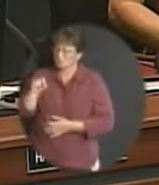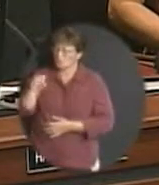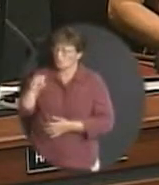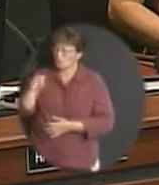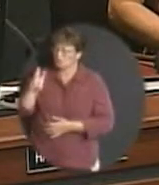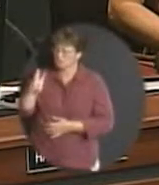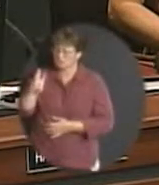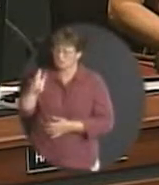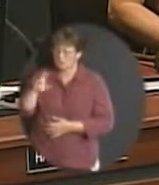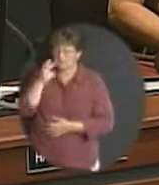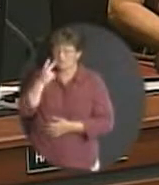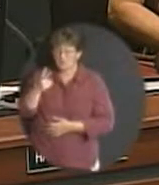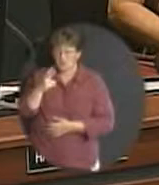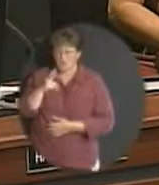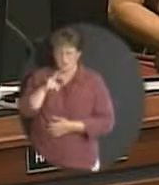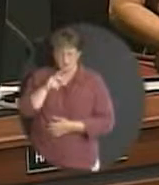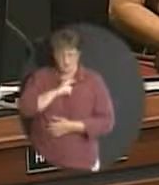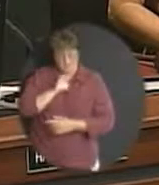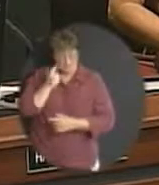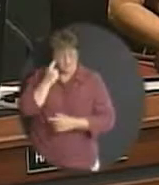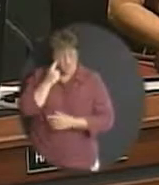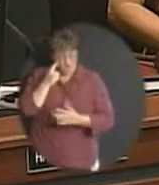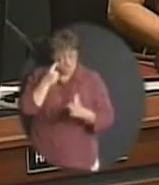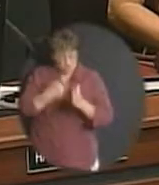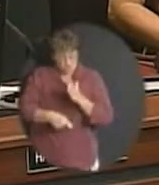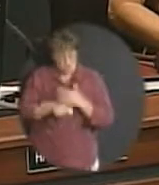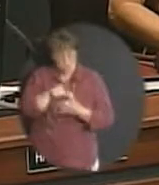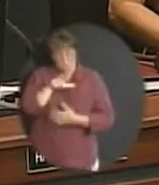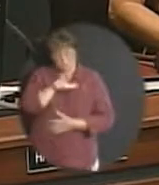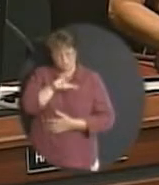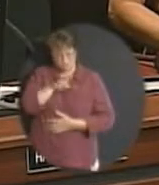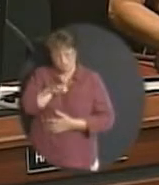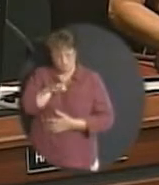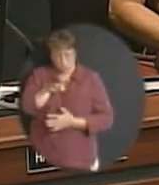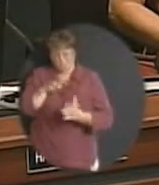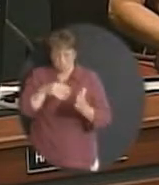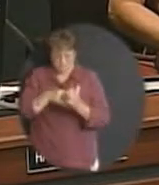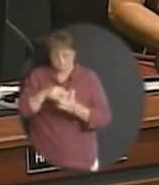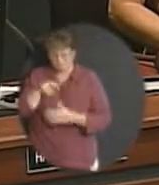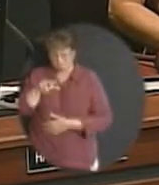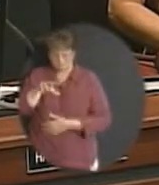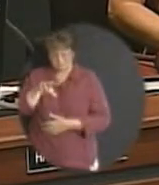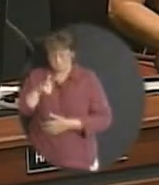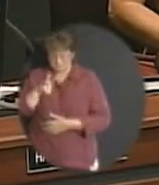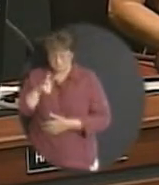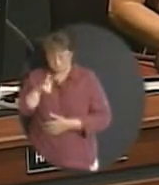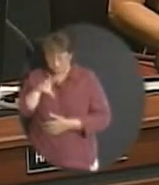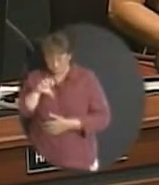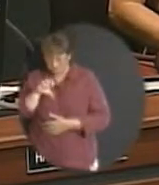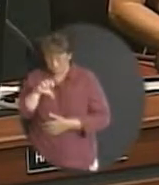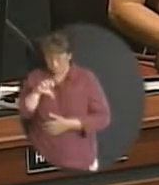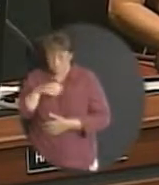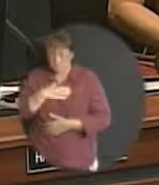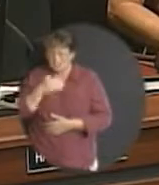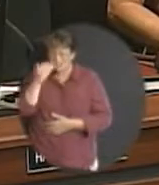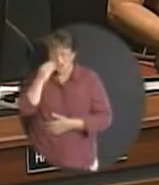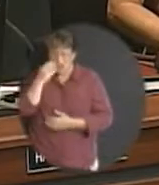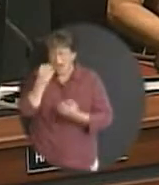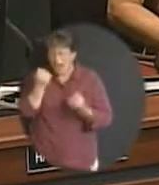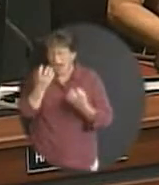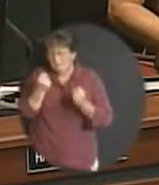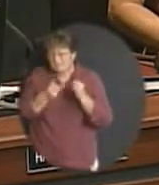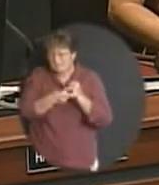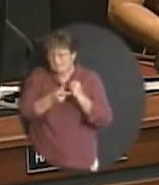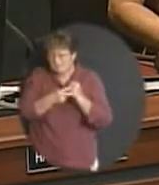the projected cost was $24,130. However, the purchase will provide a savings over the next 3 years. Do we have any idea about how much the savings would be on